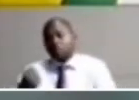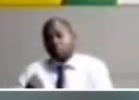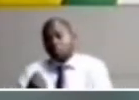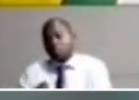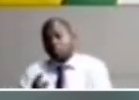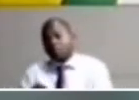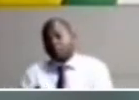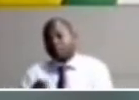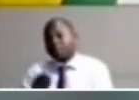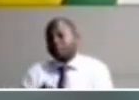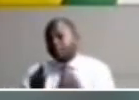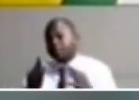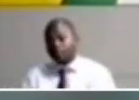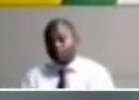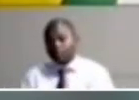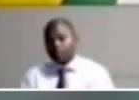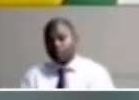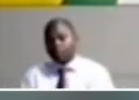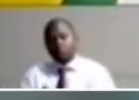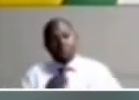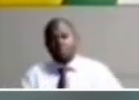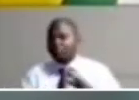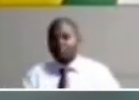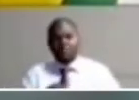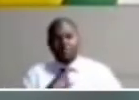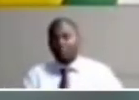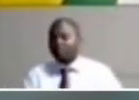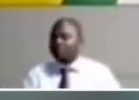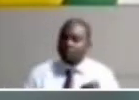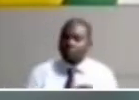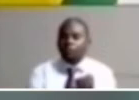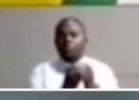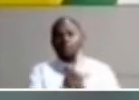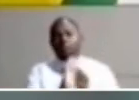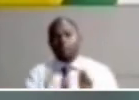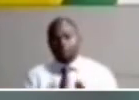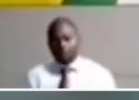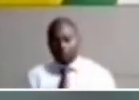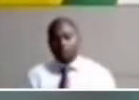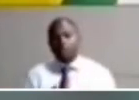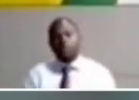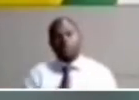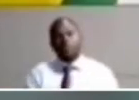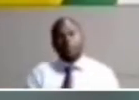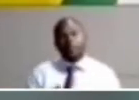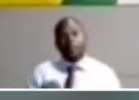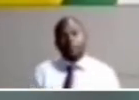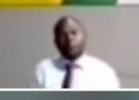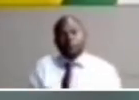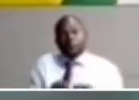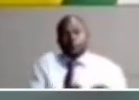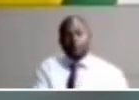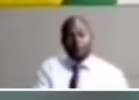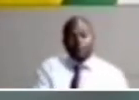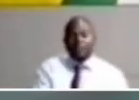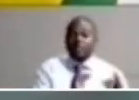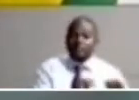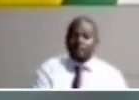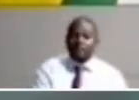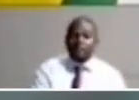is something I've never supported. At one time I wanted to shift and stay in